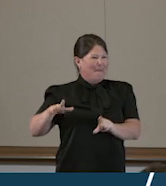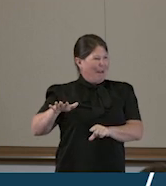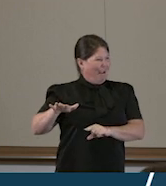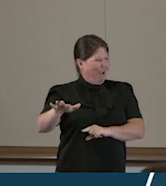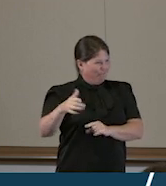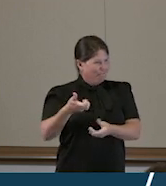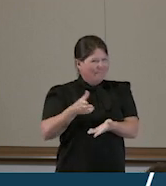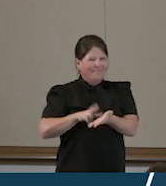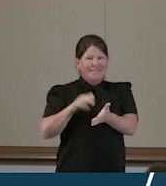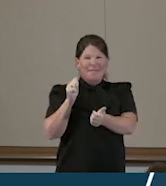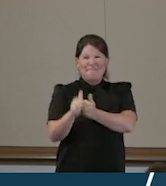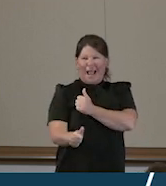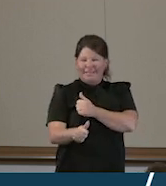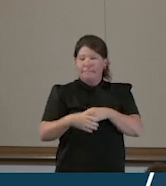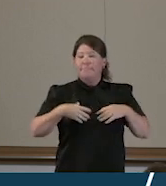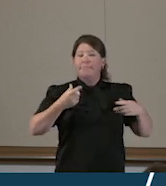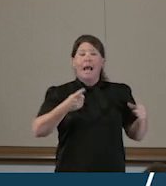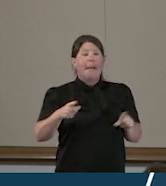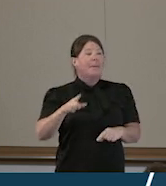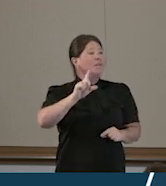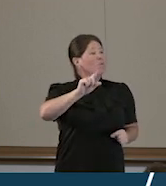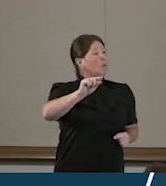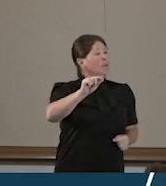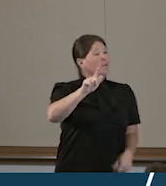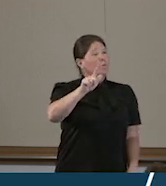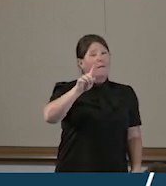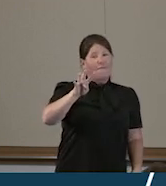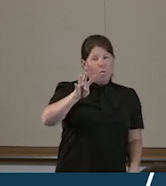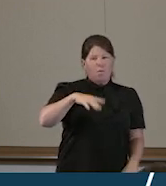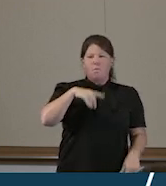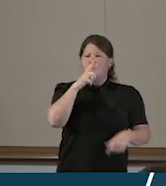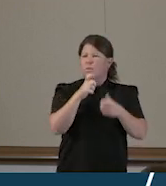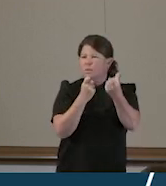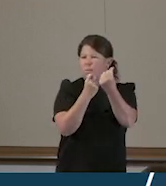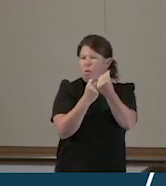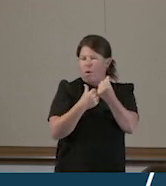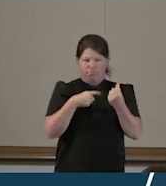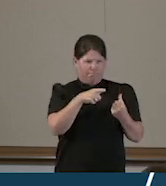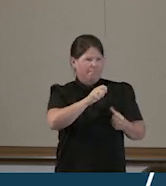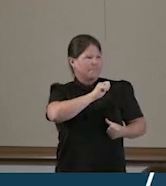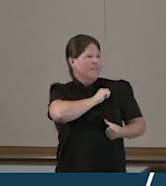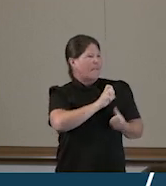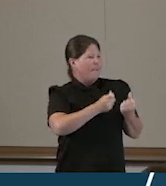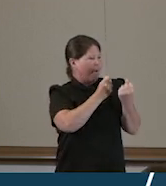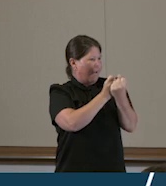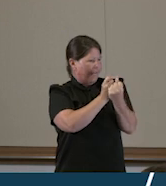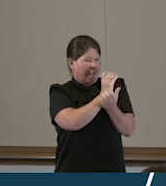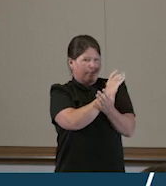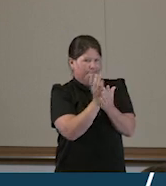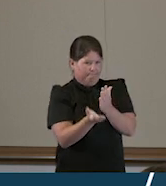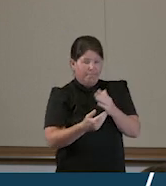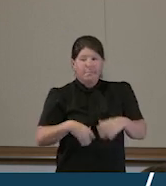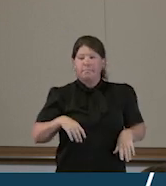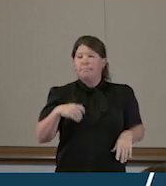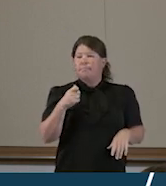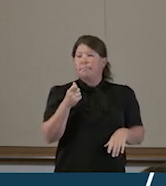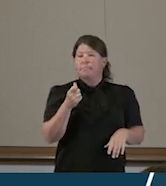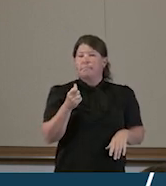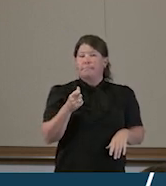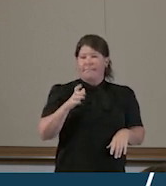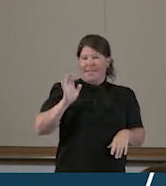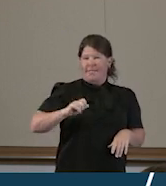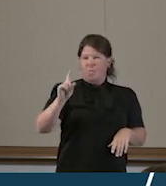2024 and was supported by self-advocates. Legally speaking, it is located in Section